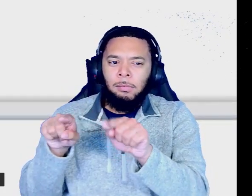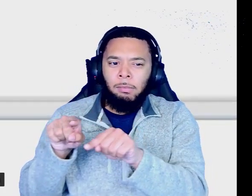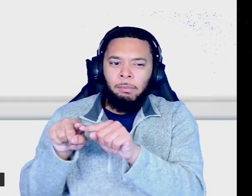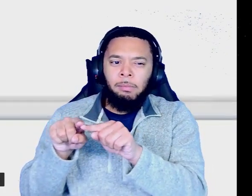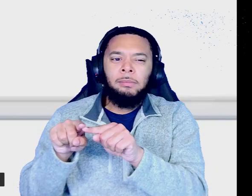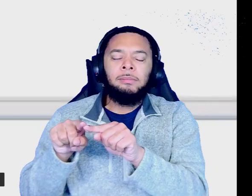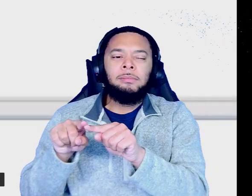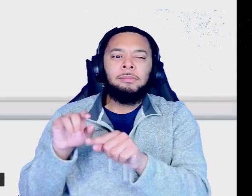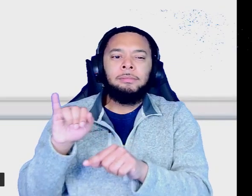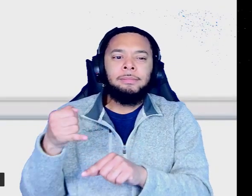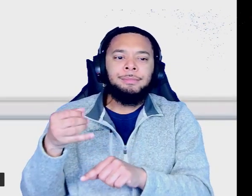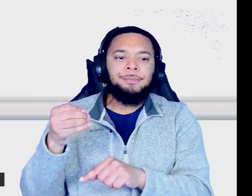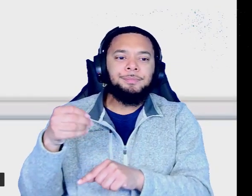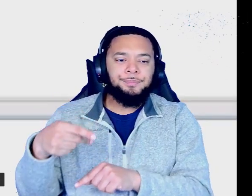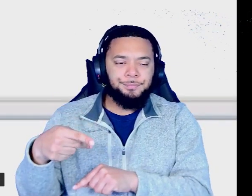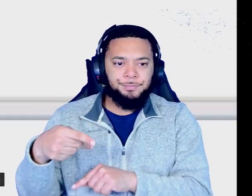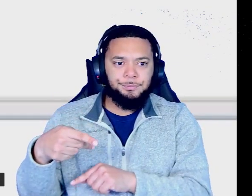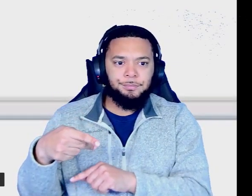JOptionPane dot